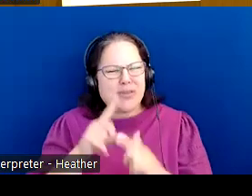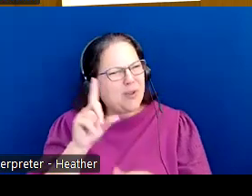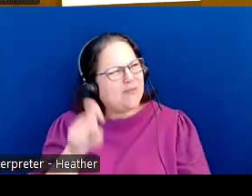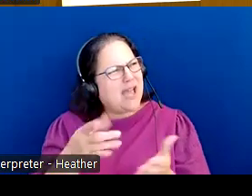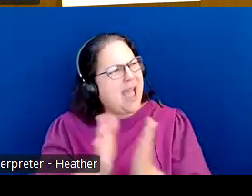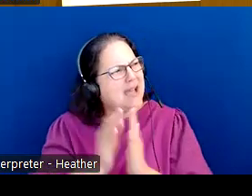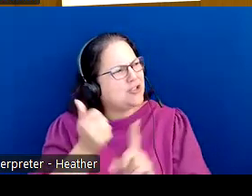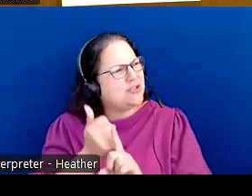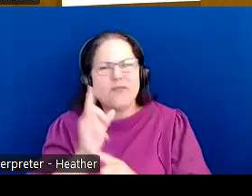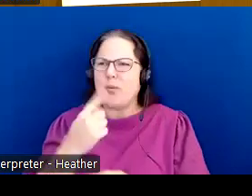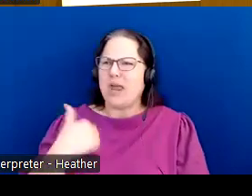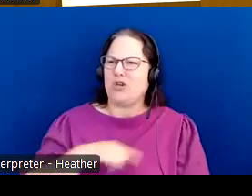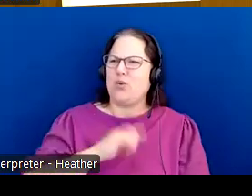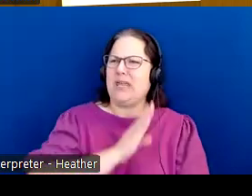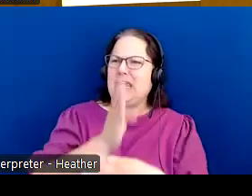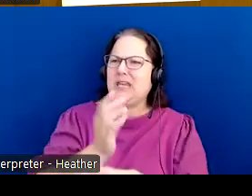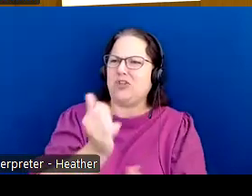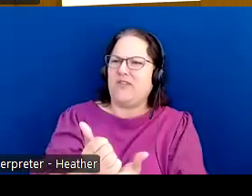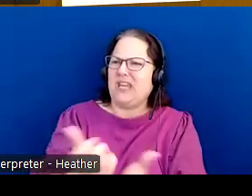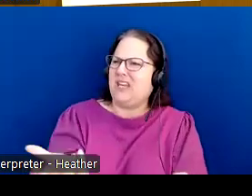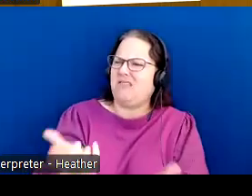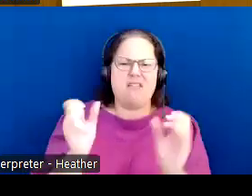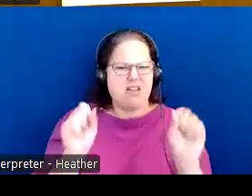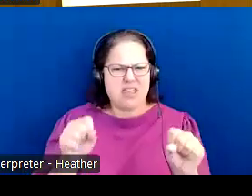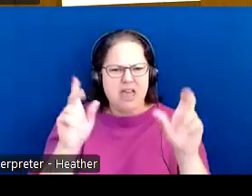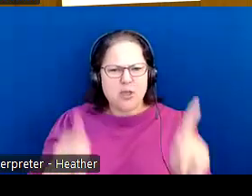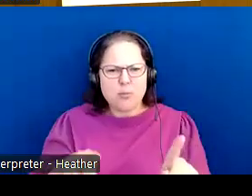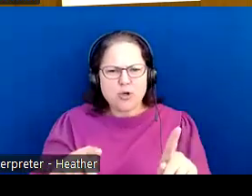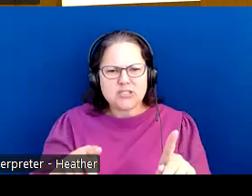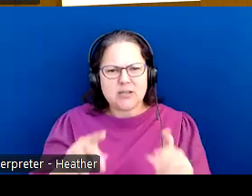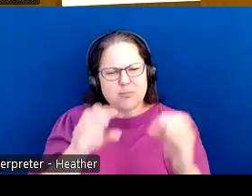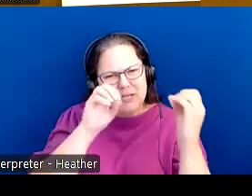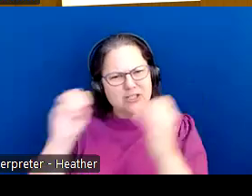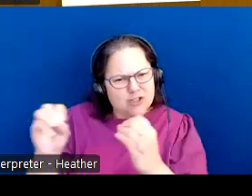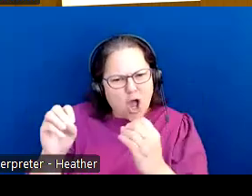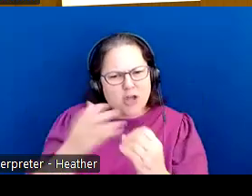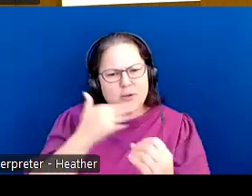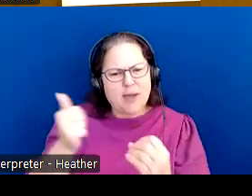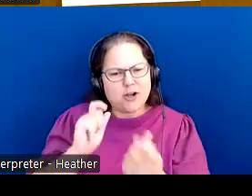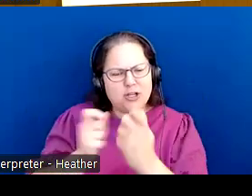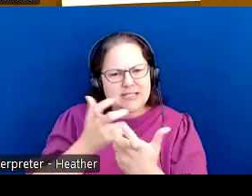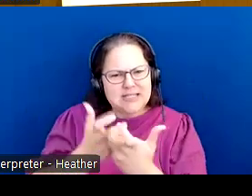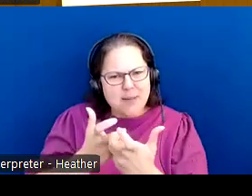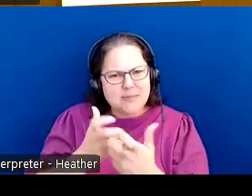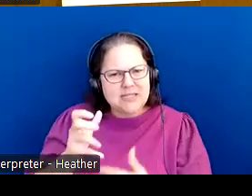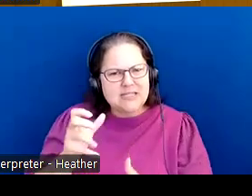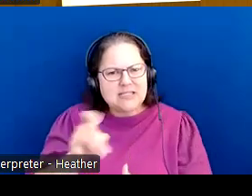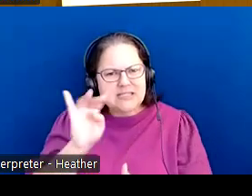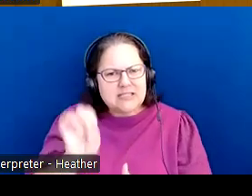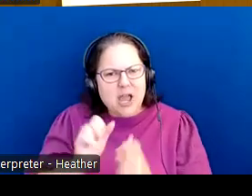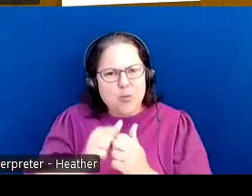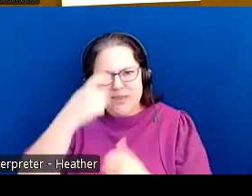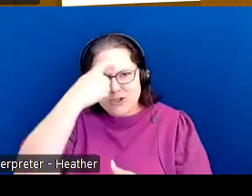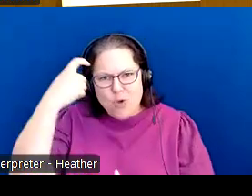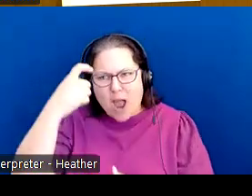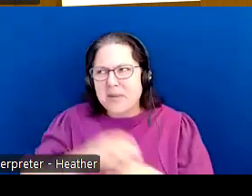we intervene? And can a person really be taught a more adaptive coping style in the context of a major trauma? If you've ever tried to do that,